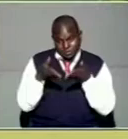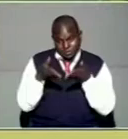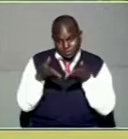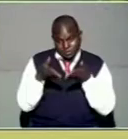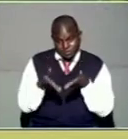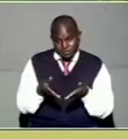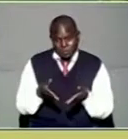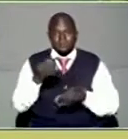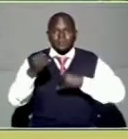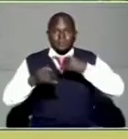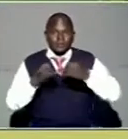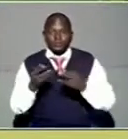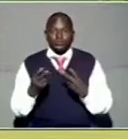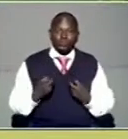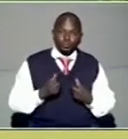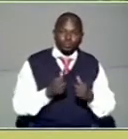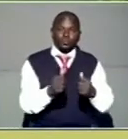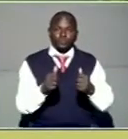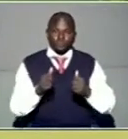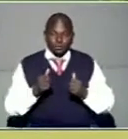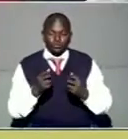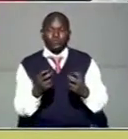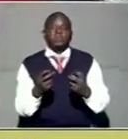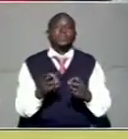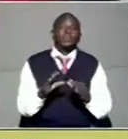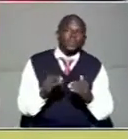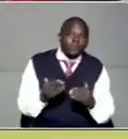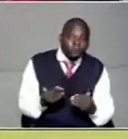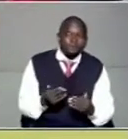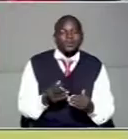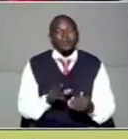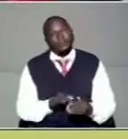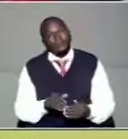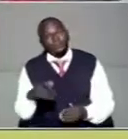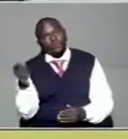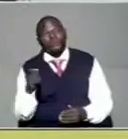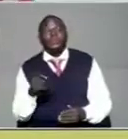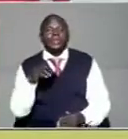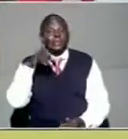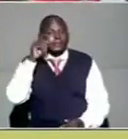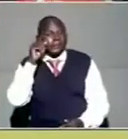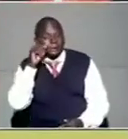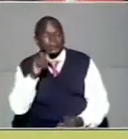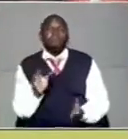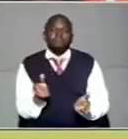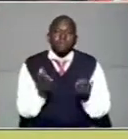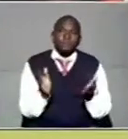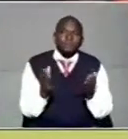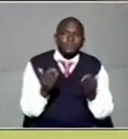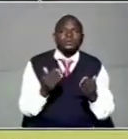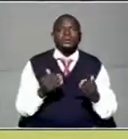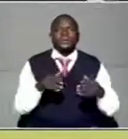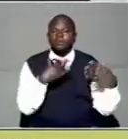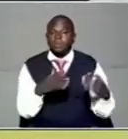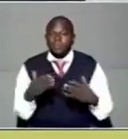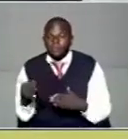with international tours. A 15-man side has left for Sanjay Farm Tour in China to boost the players' development ahead